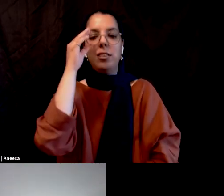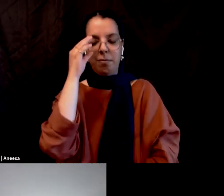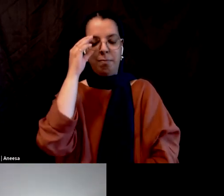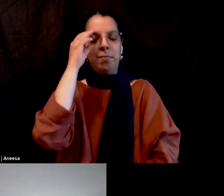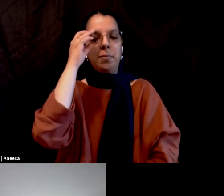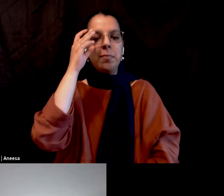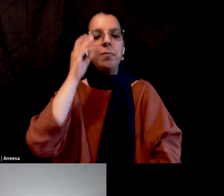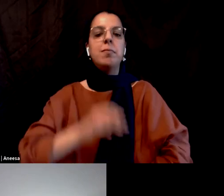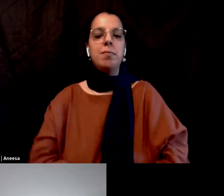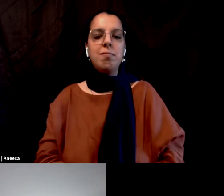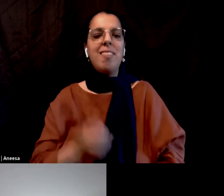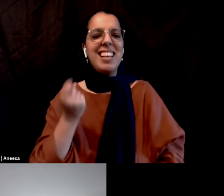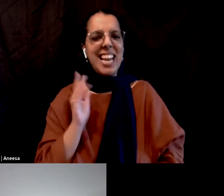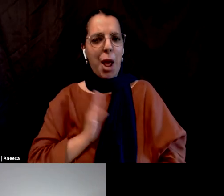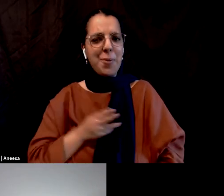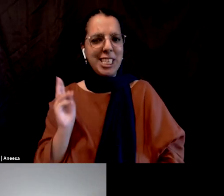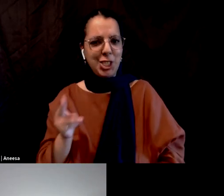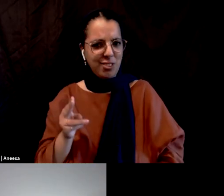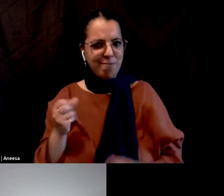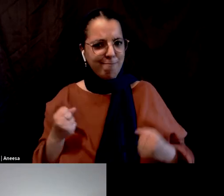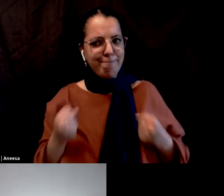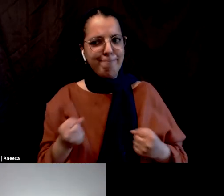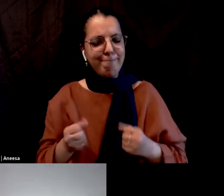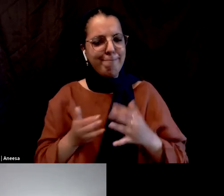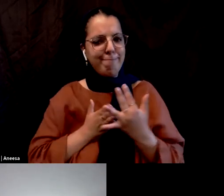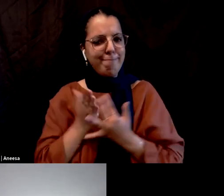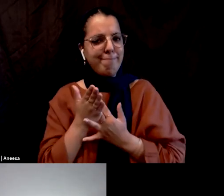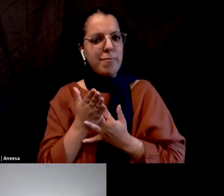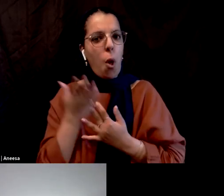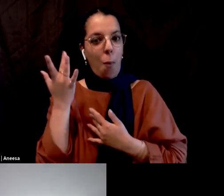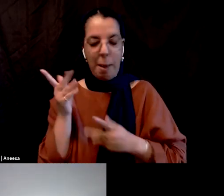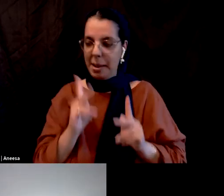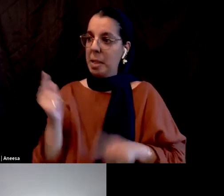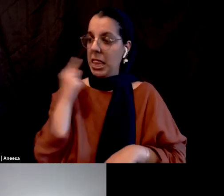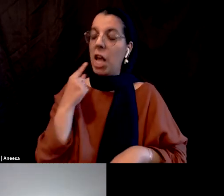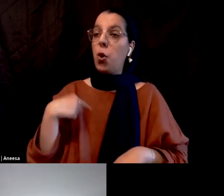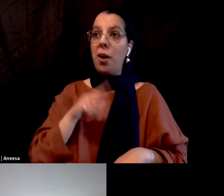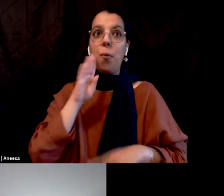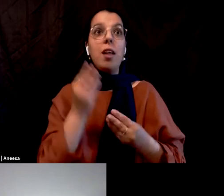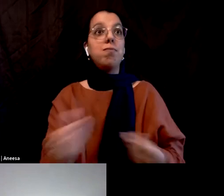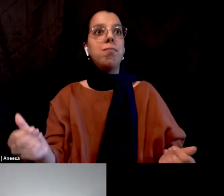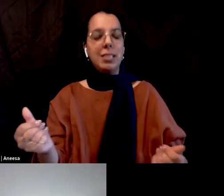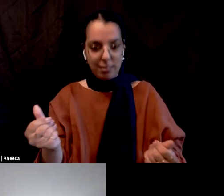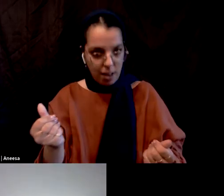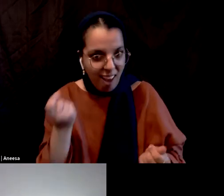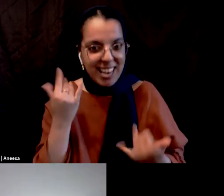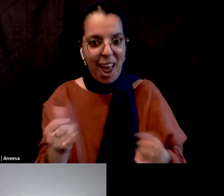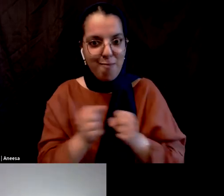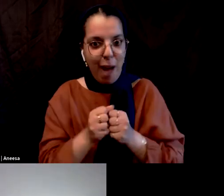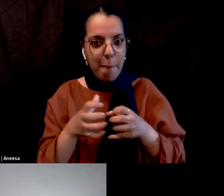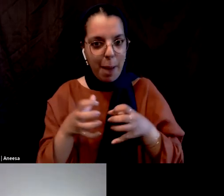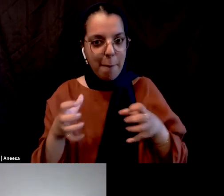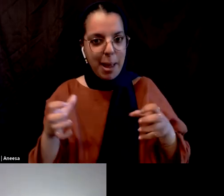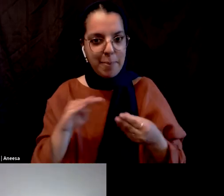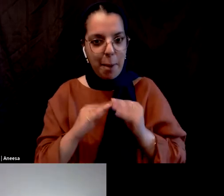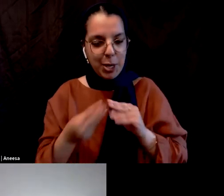again, resilient because we were expected to be extinct and yet we're proliferating. We